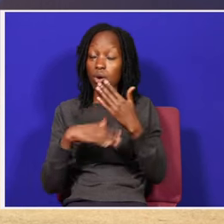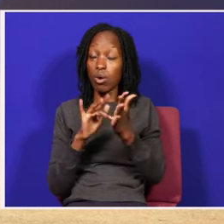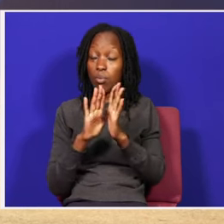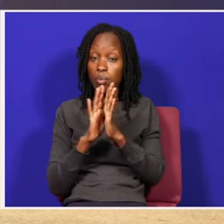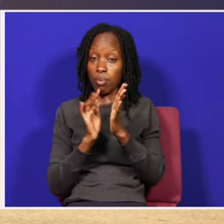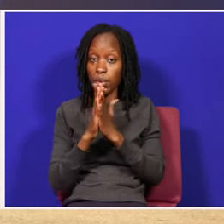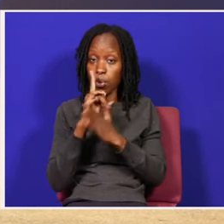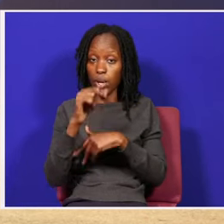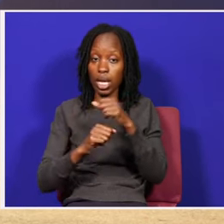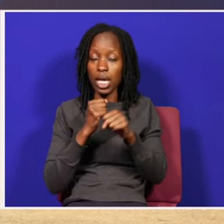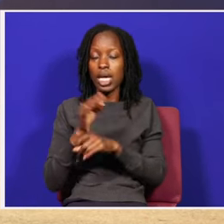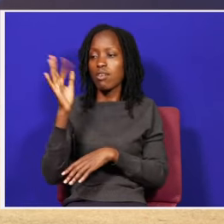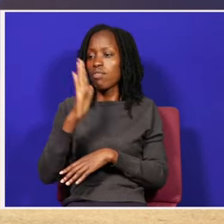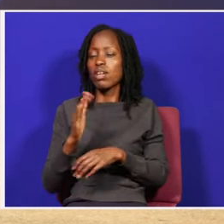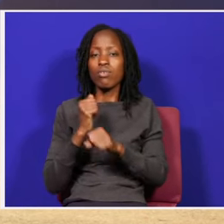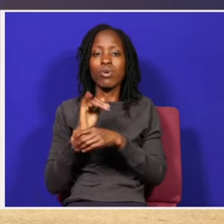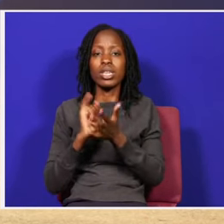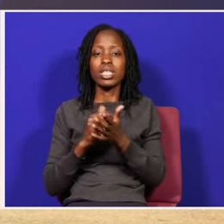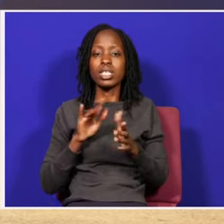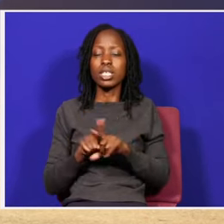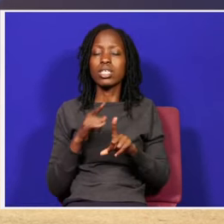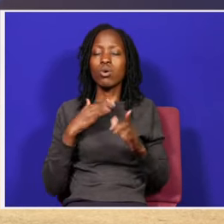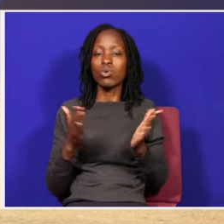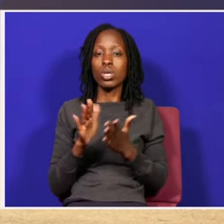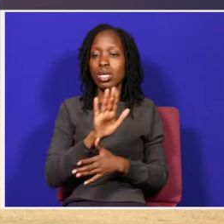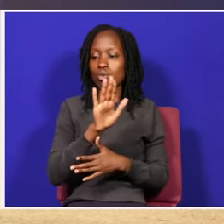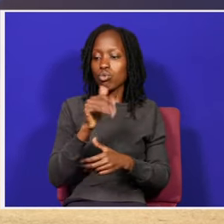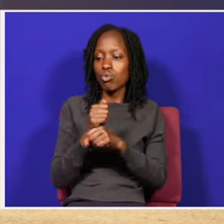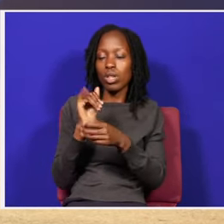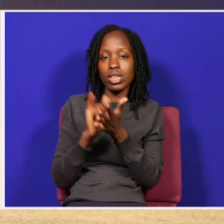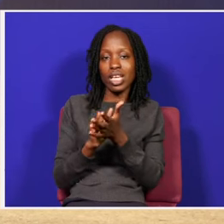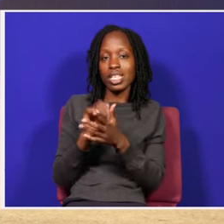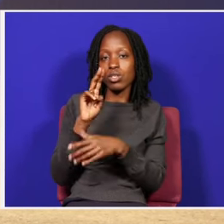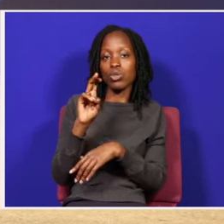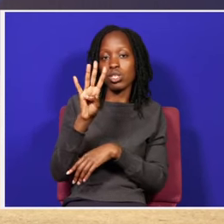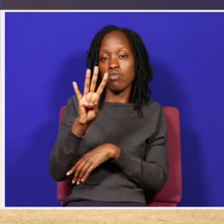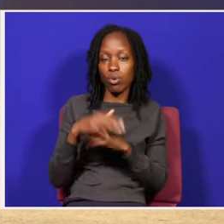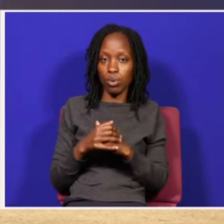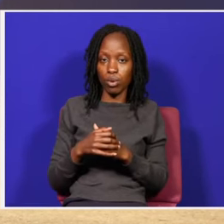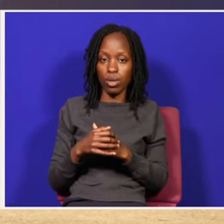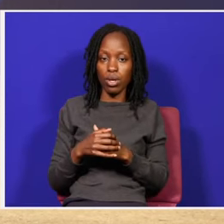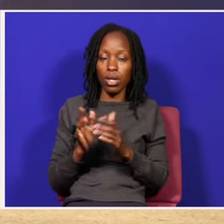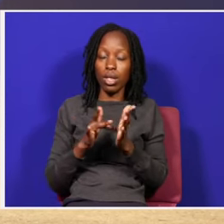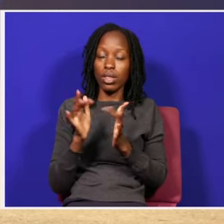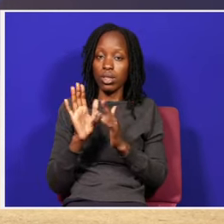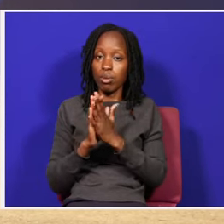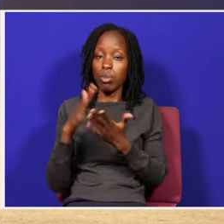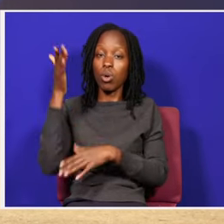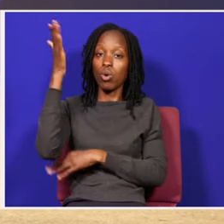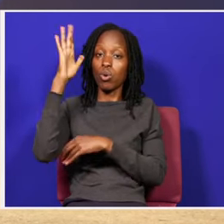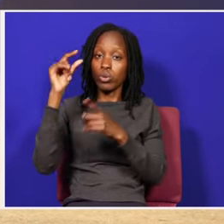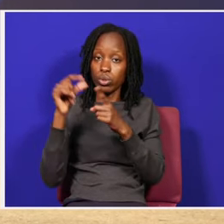year. If you've never done that, I encourage you to make it one of your resolutions in 2024. The Bible, God's